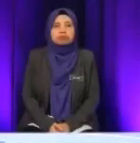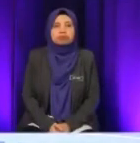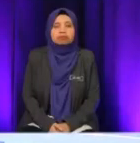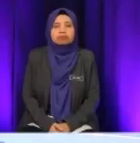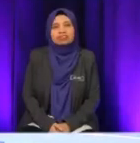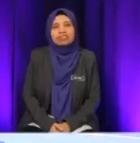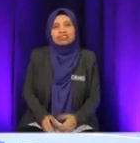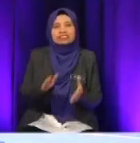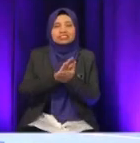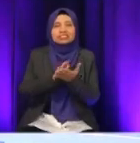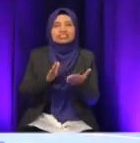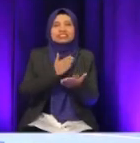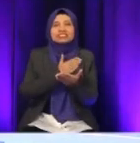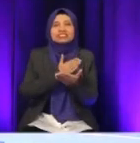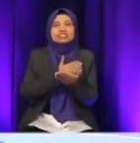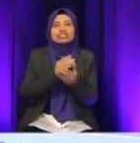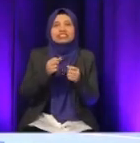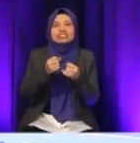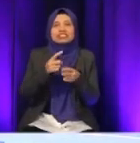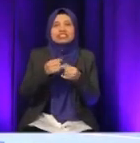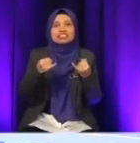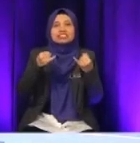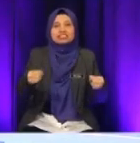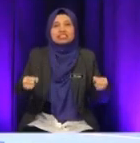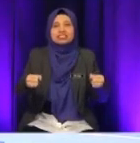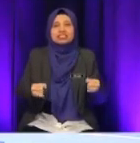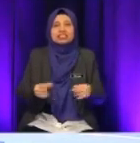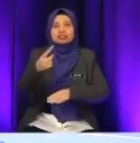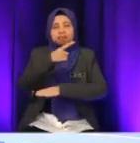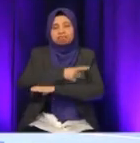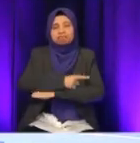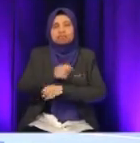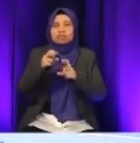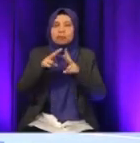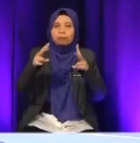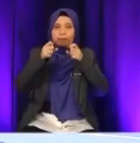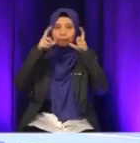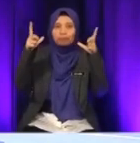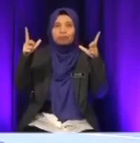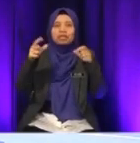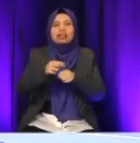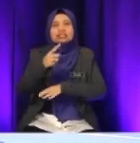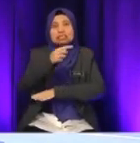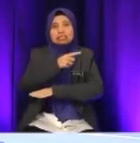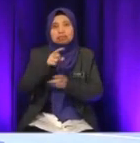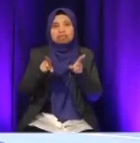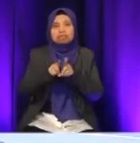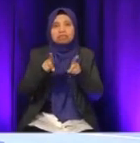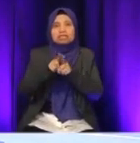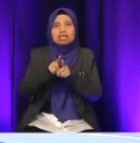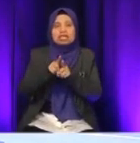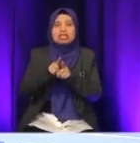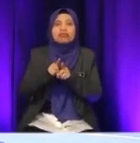Good day, peoples at home. How is everyone doing? Hope you're having an amazing day with me today. I'm Tivya. Thank you for joining us